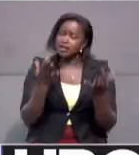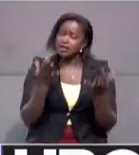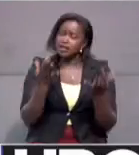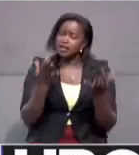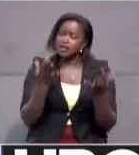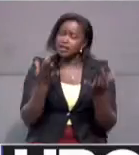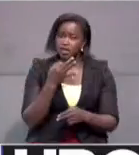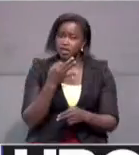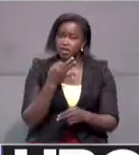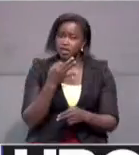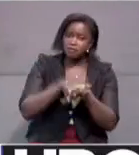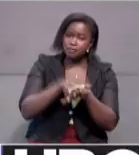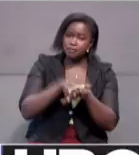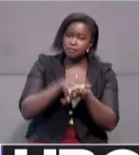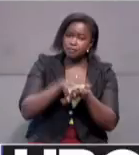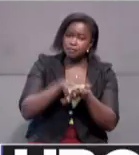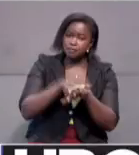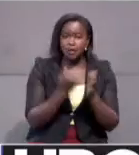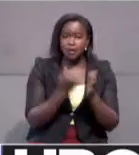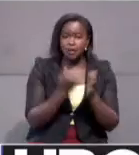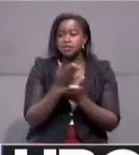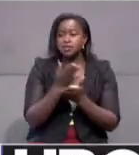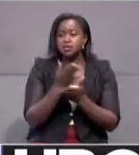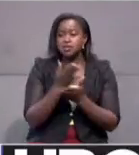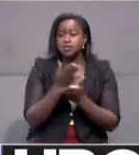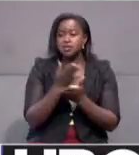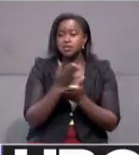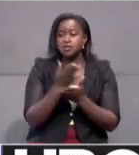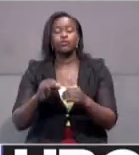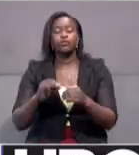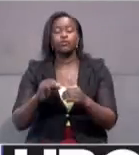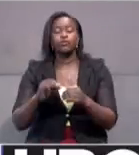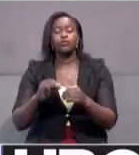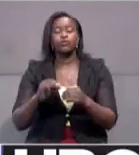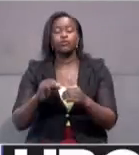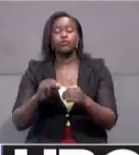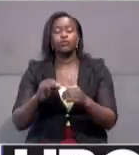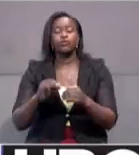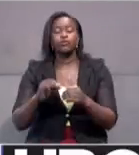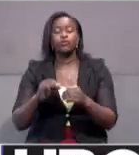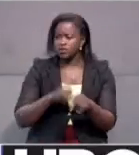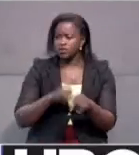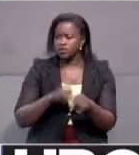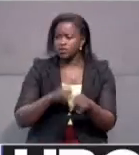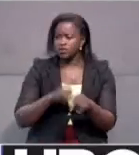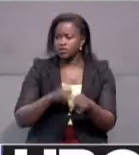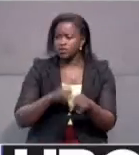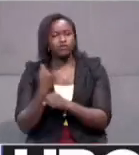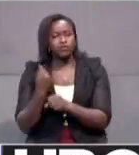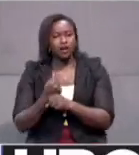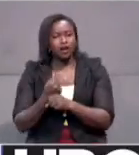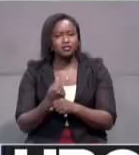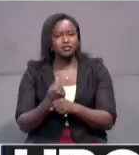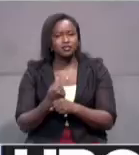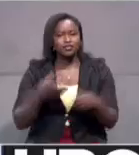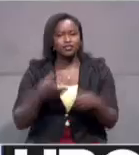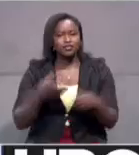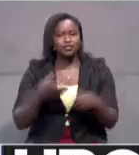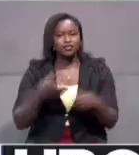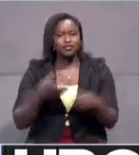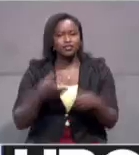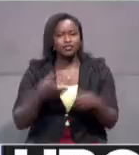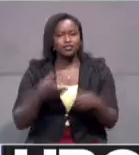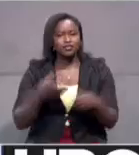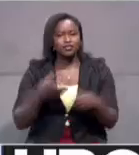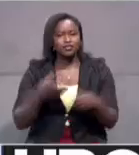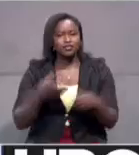these entities, there are people who are going to lose jobs. For example, when you go to Ministry of Works, the workers there